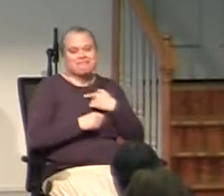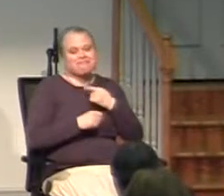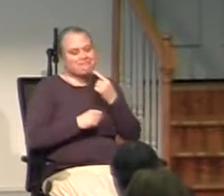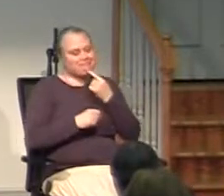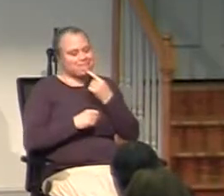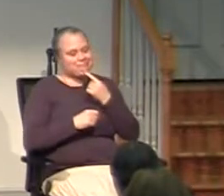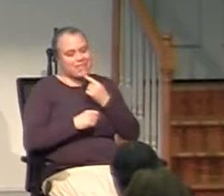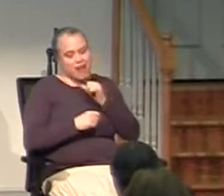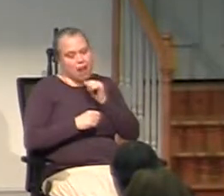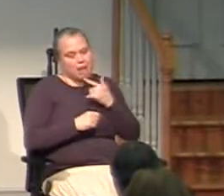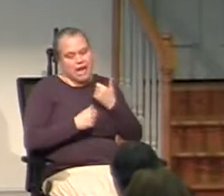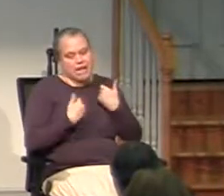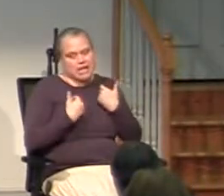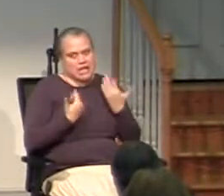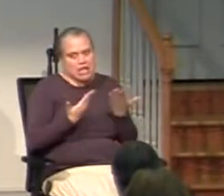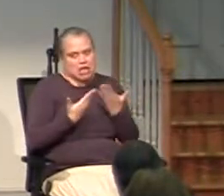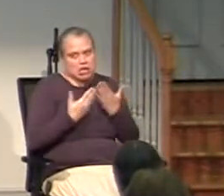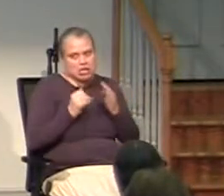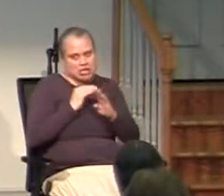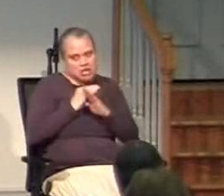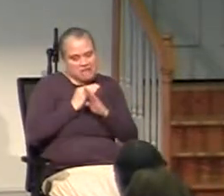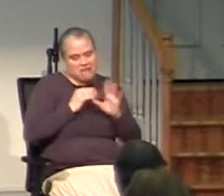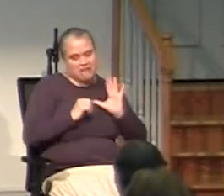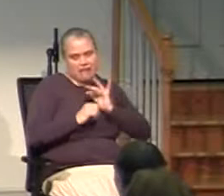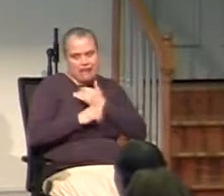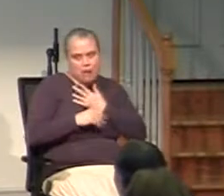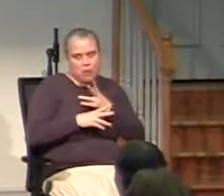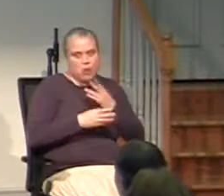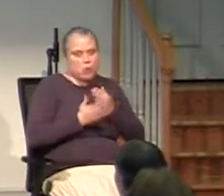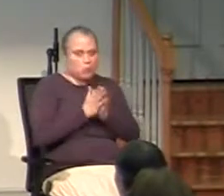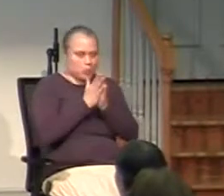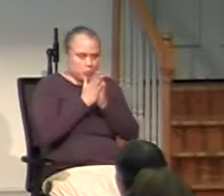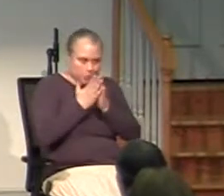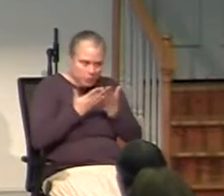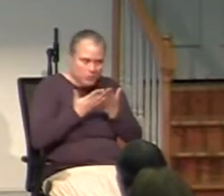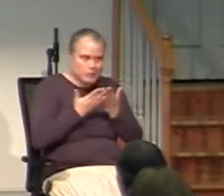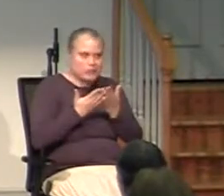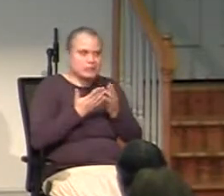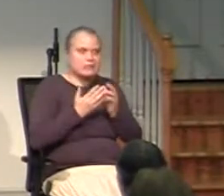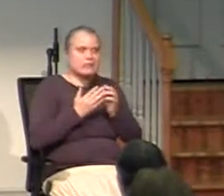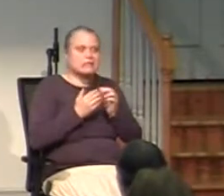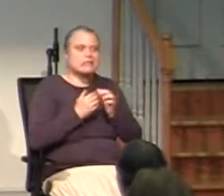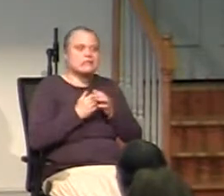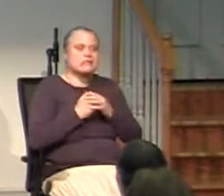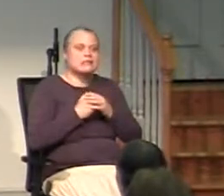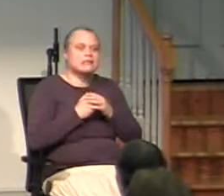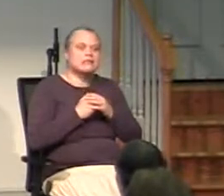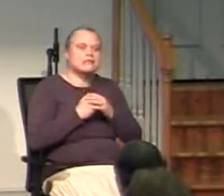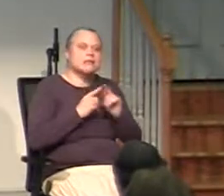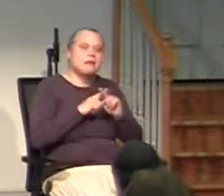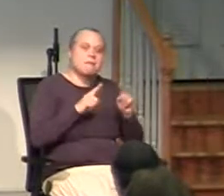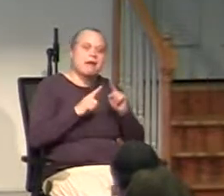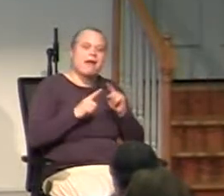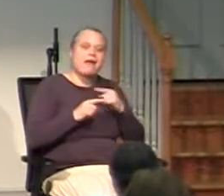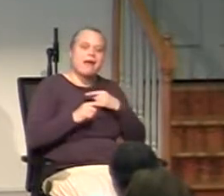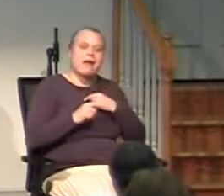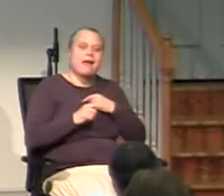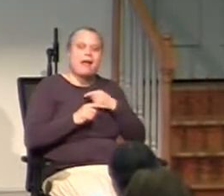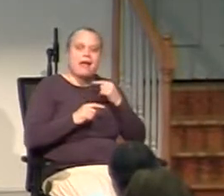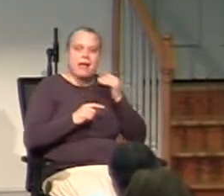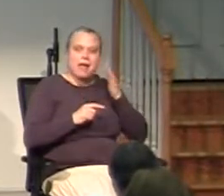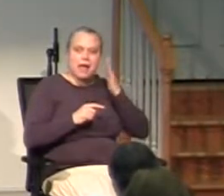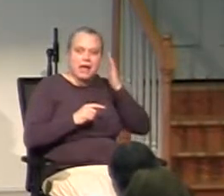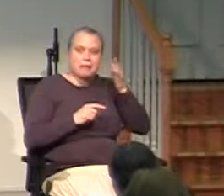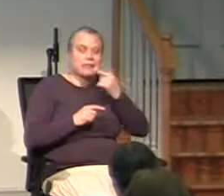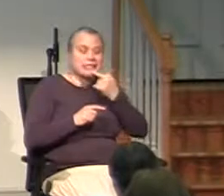I'm not here to defend our own publications, as a Seventh-day Adventist. They knew I was an Adventist. But I'm going to defend the right of